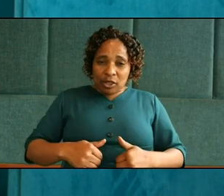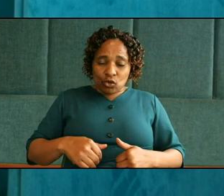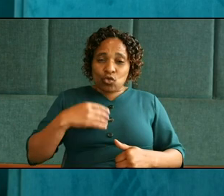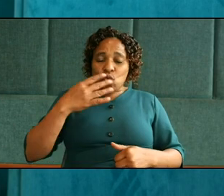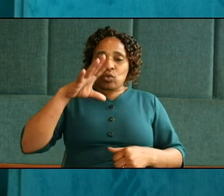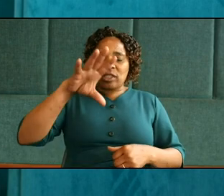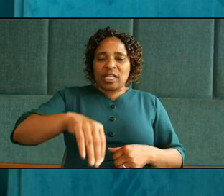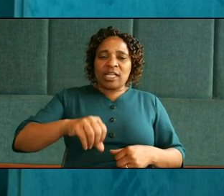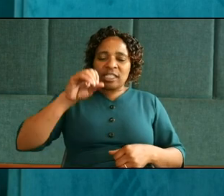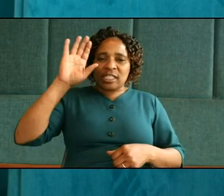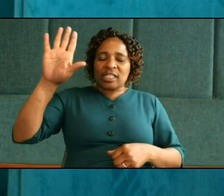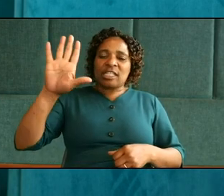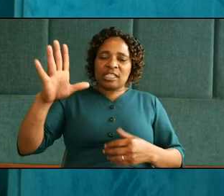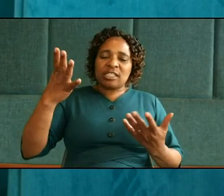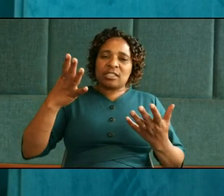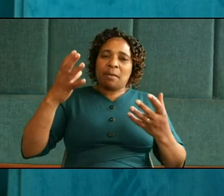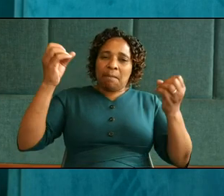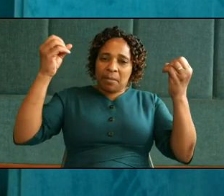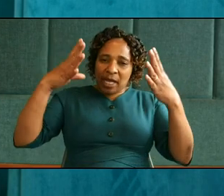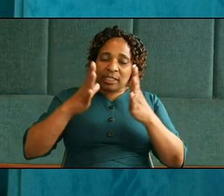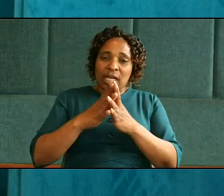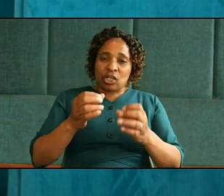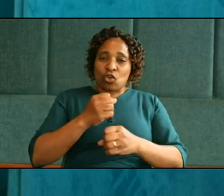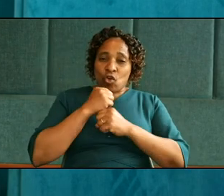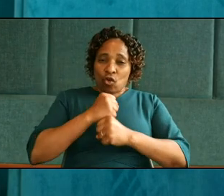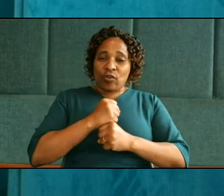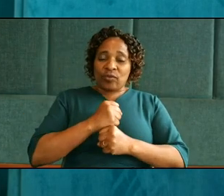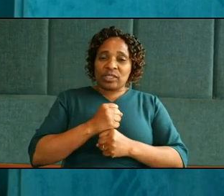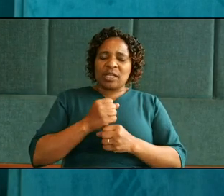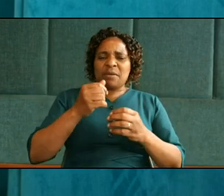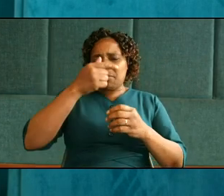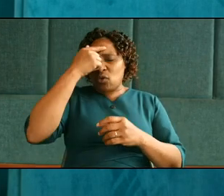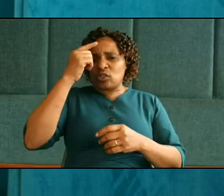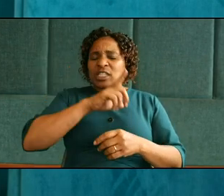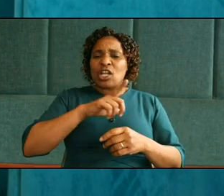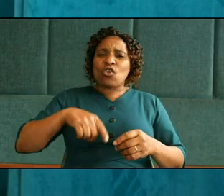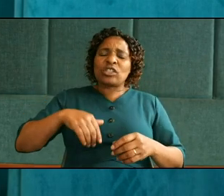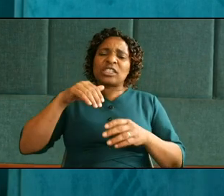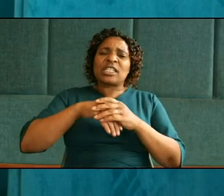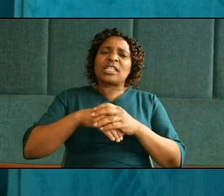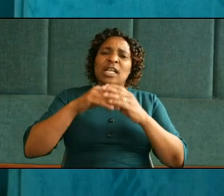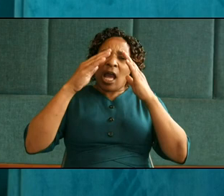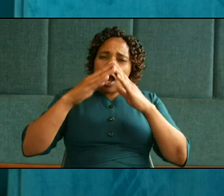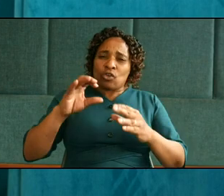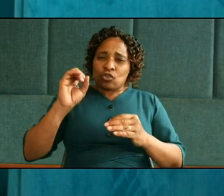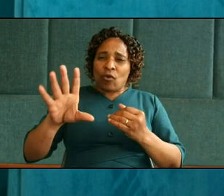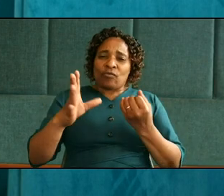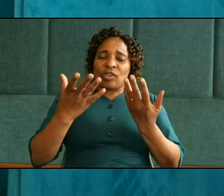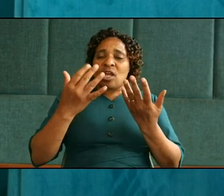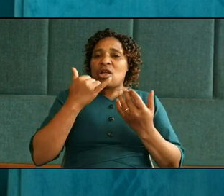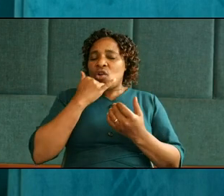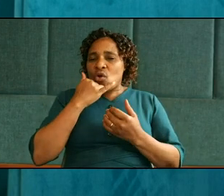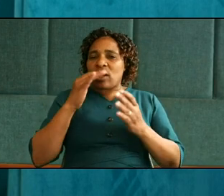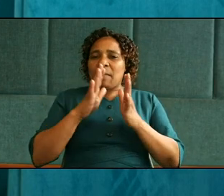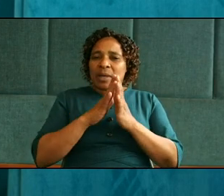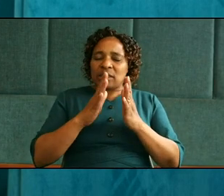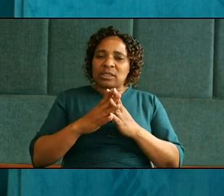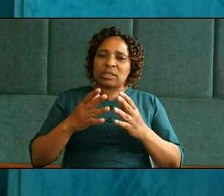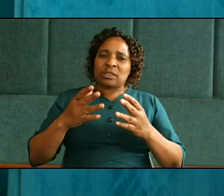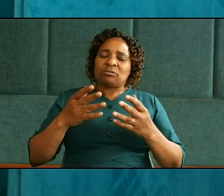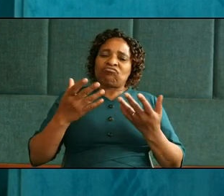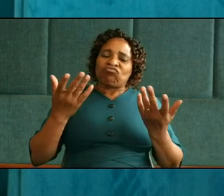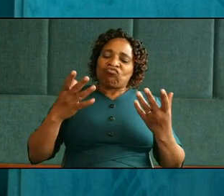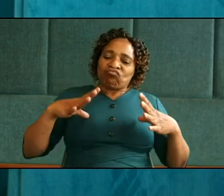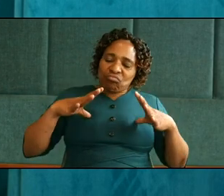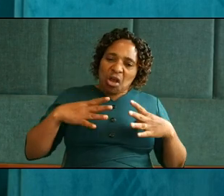his confidence. The Lord's curse is on the house of the wicked, but he blesses the home of the righteous. He mocks proud